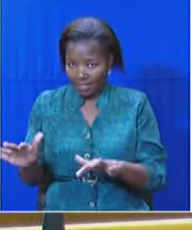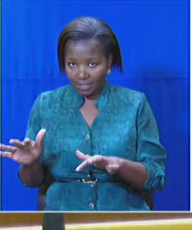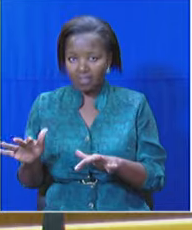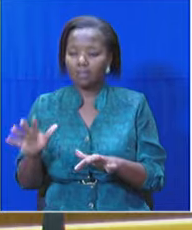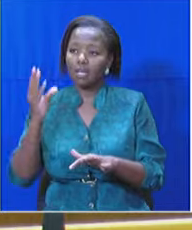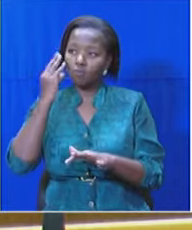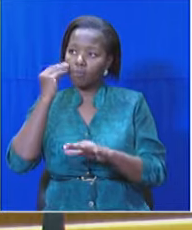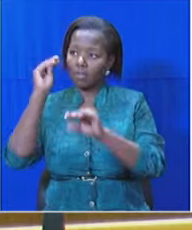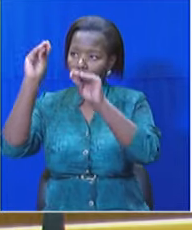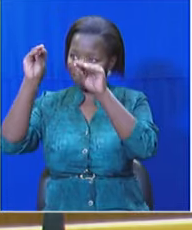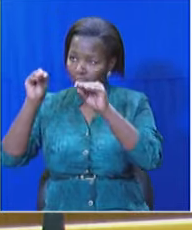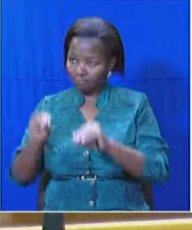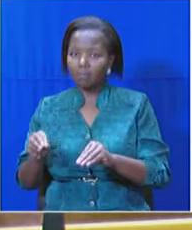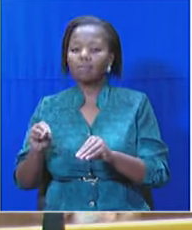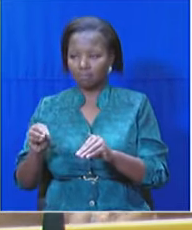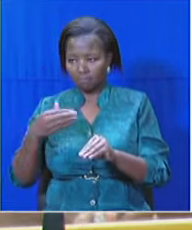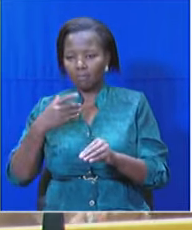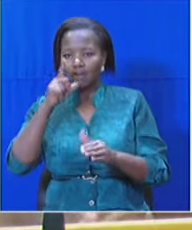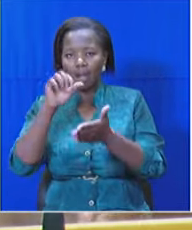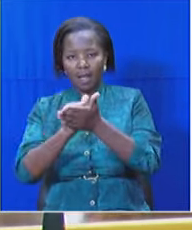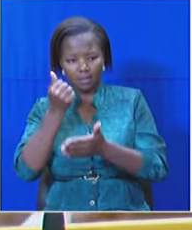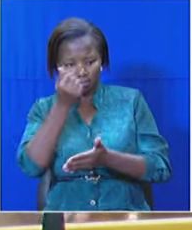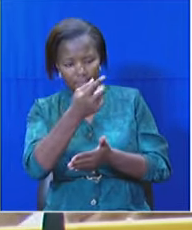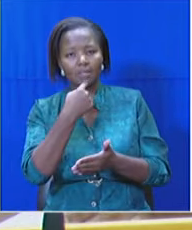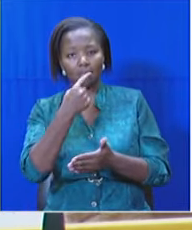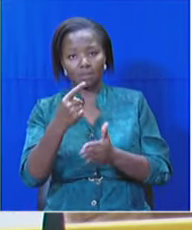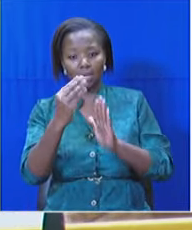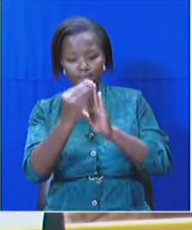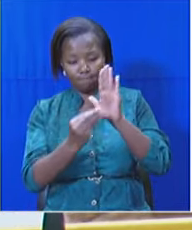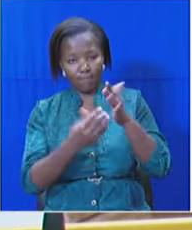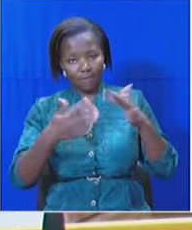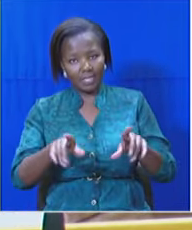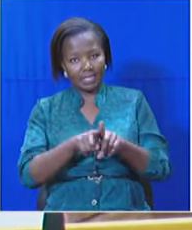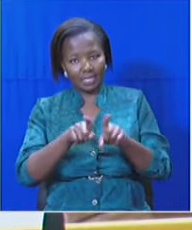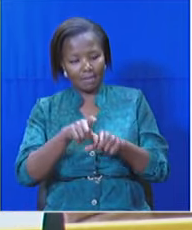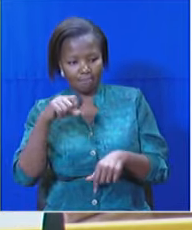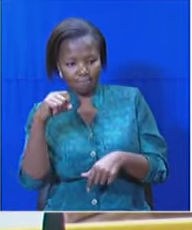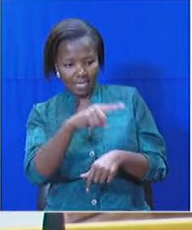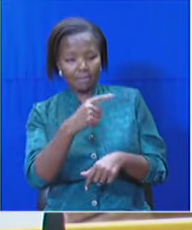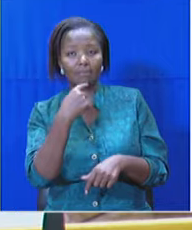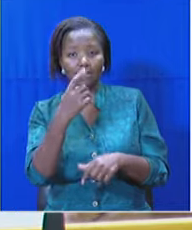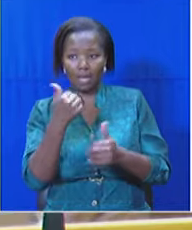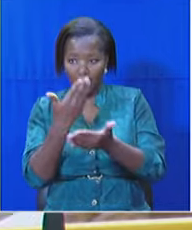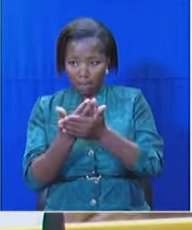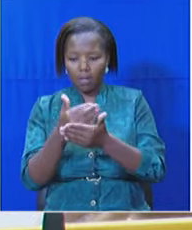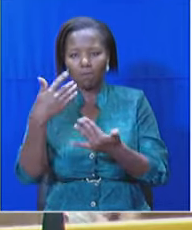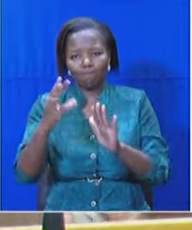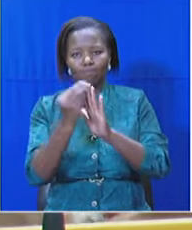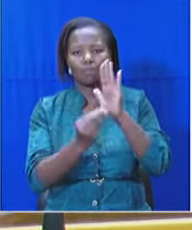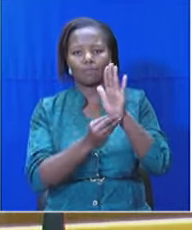the claimant received the acknowledgement letter and the SMS, which confirms that the application has been